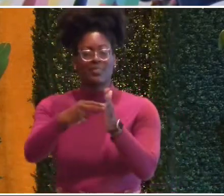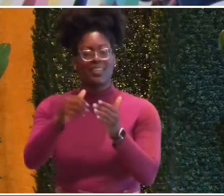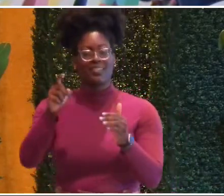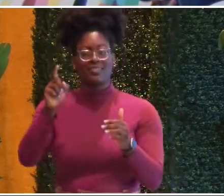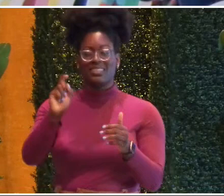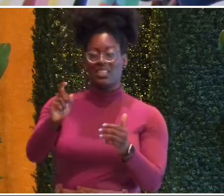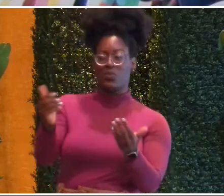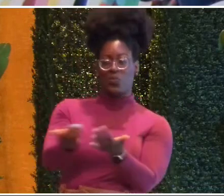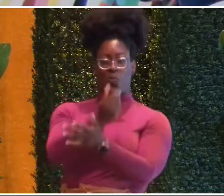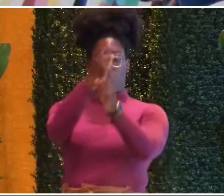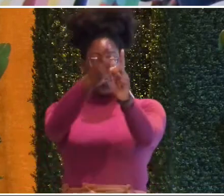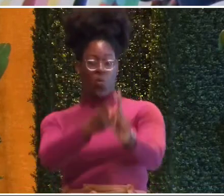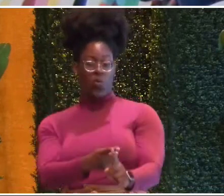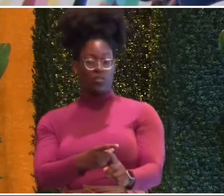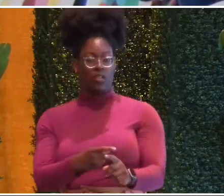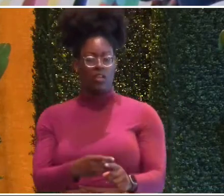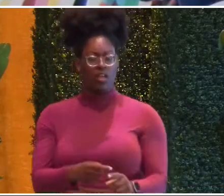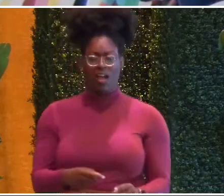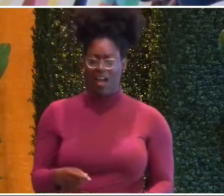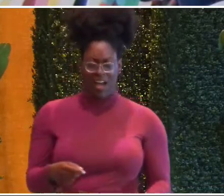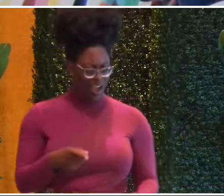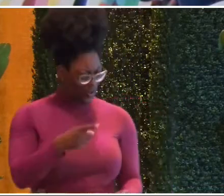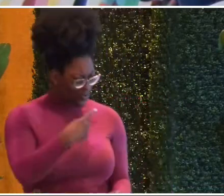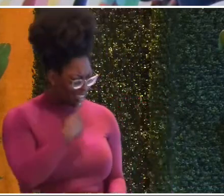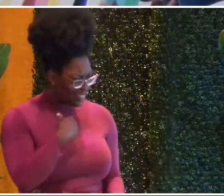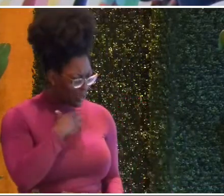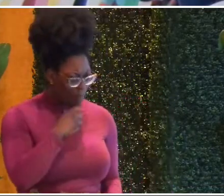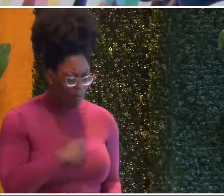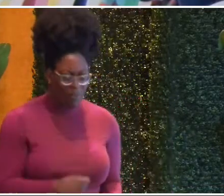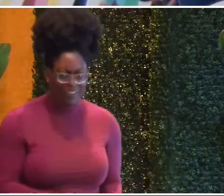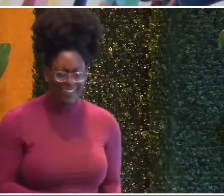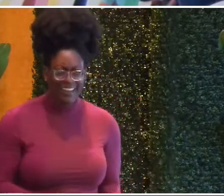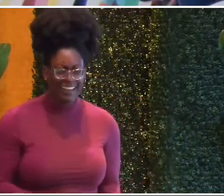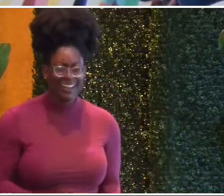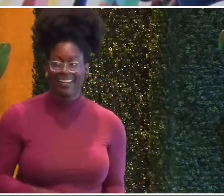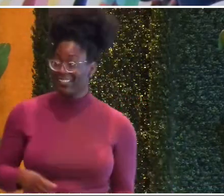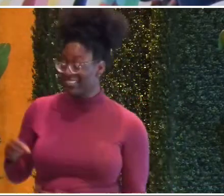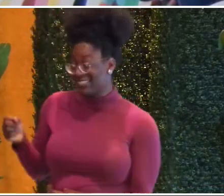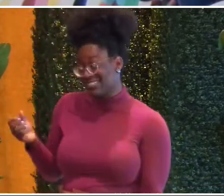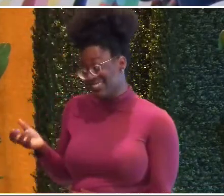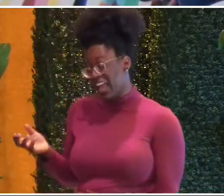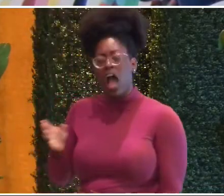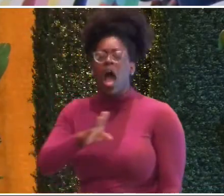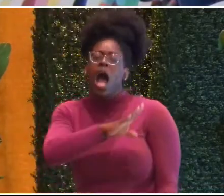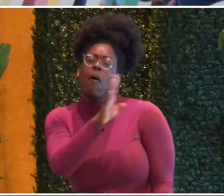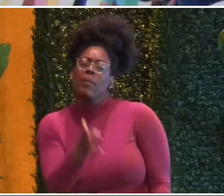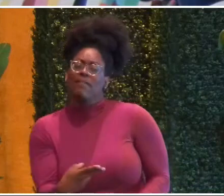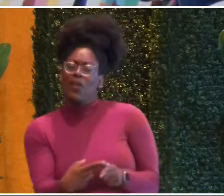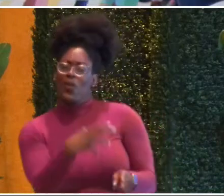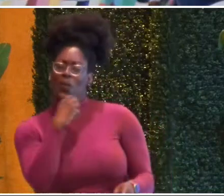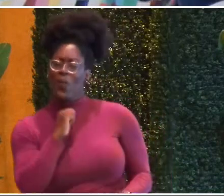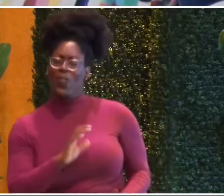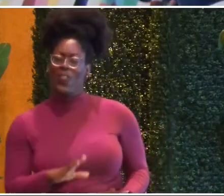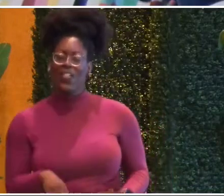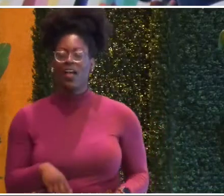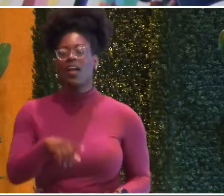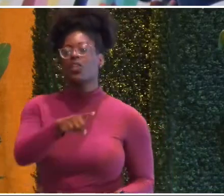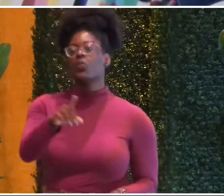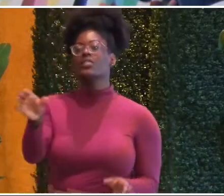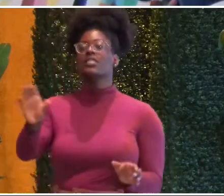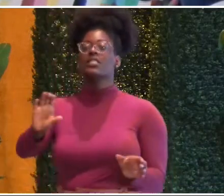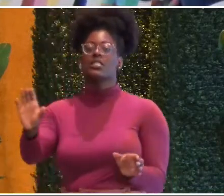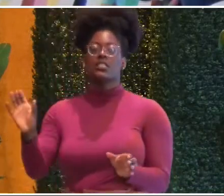Are you saying that I'm old? Because I am. No. I would never. I am. Seasoned,